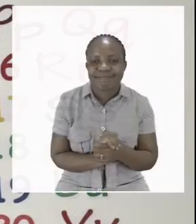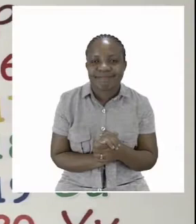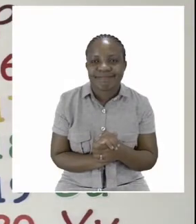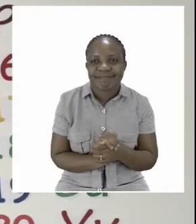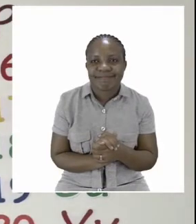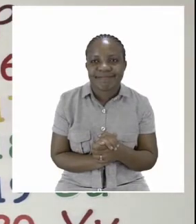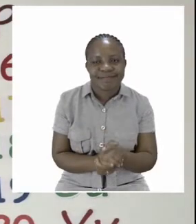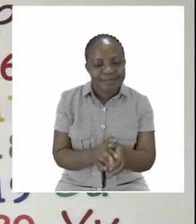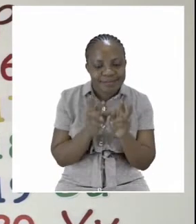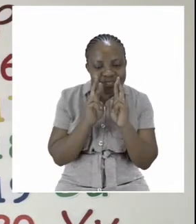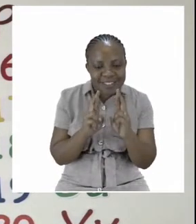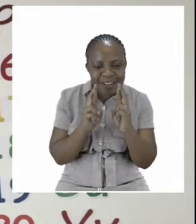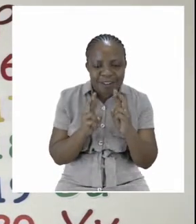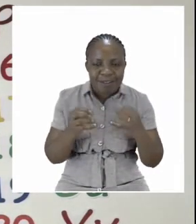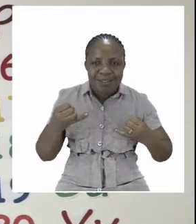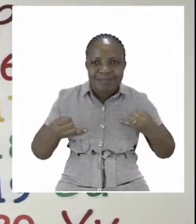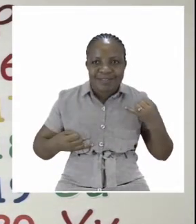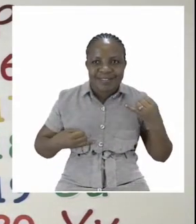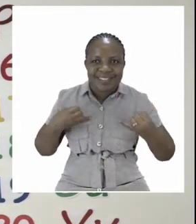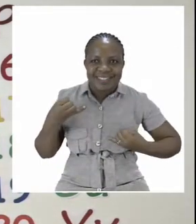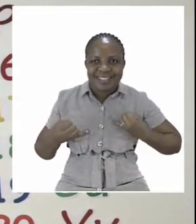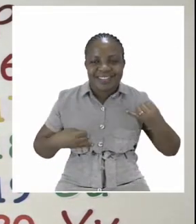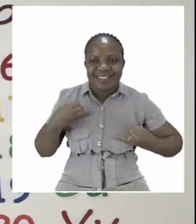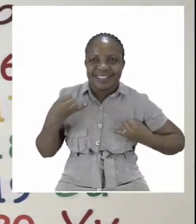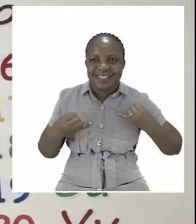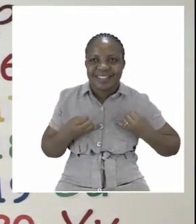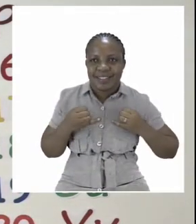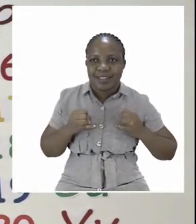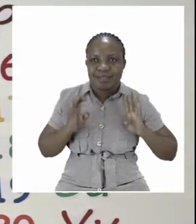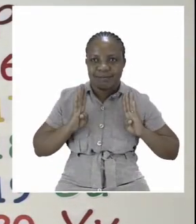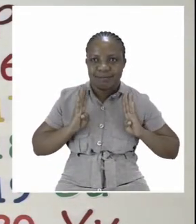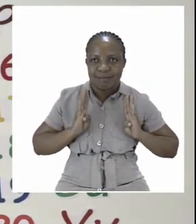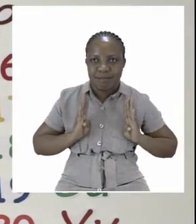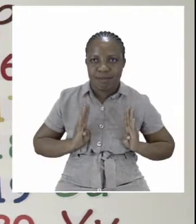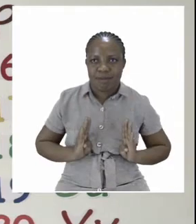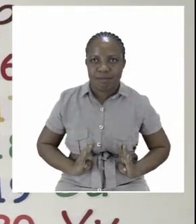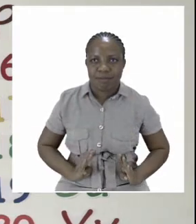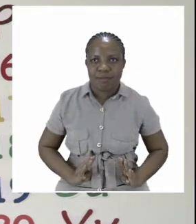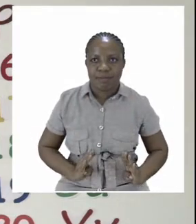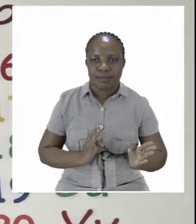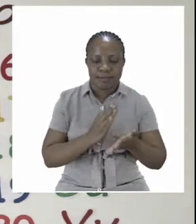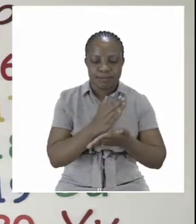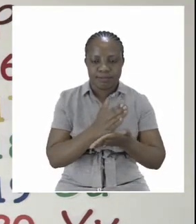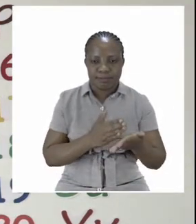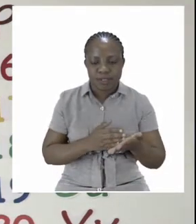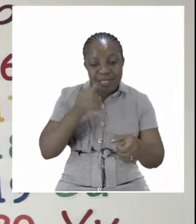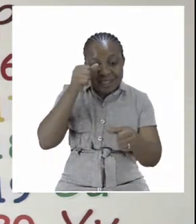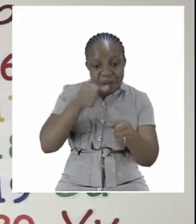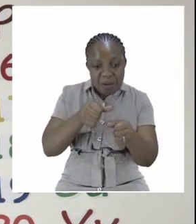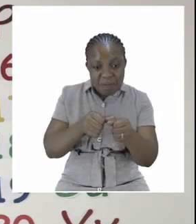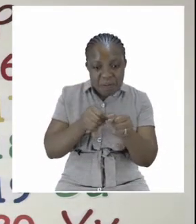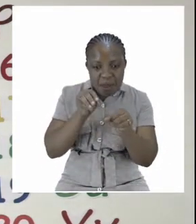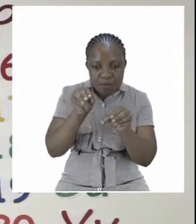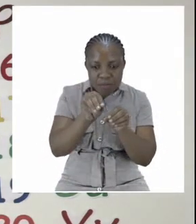I hope you had fun with those body parts. And remember, a puzzle is something you can do over and